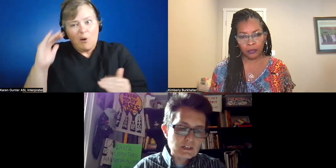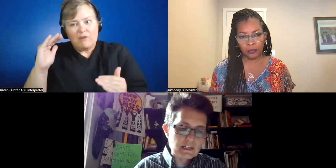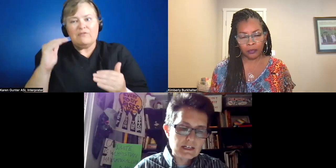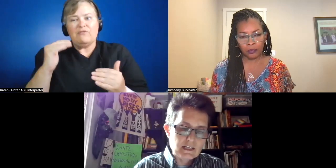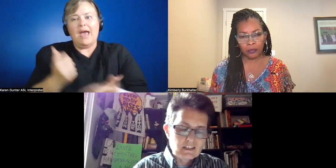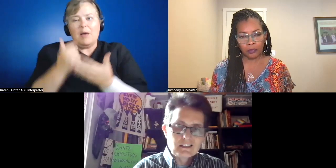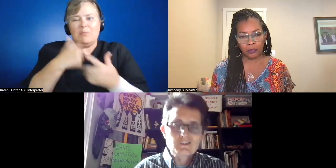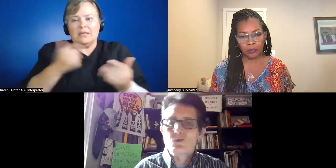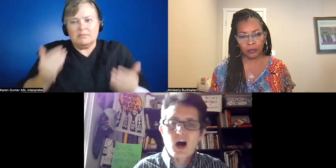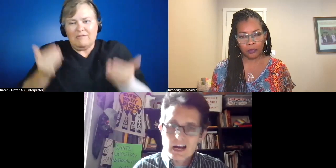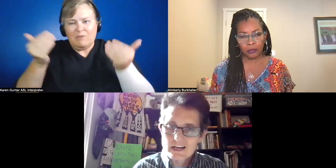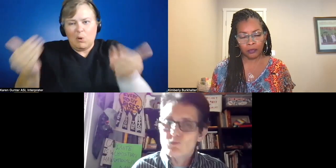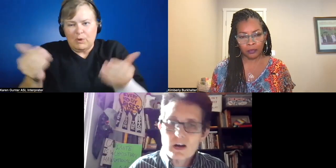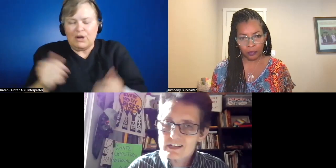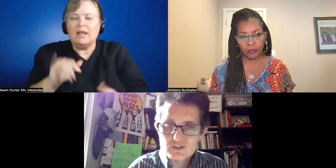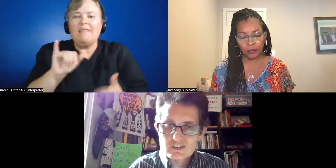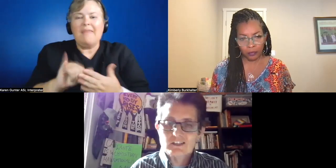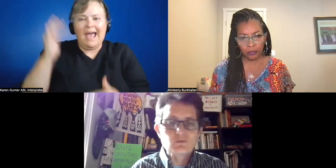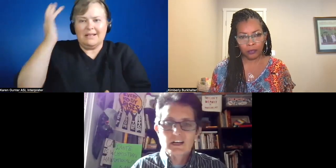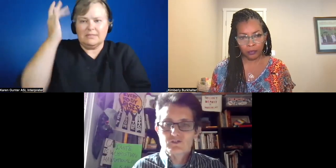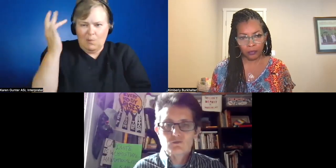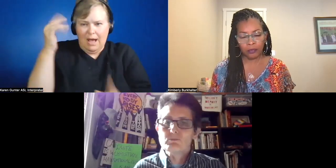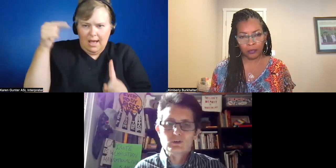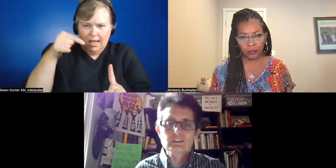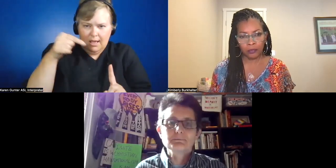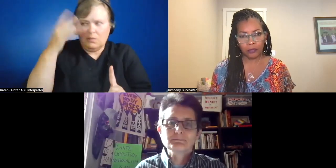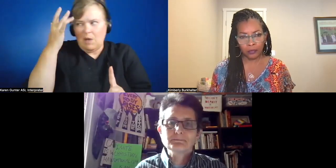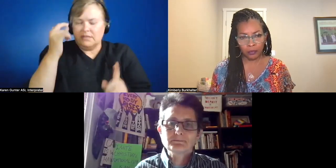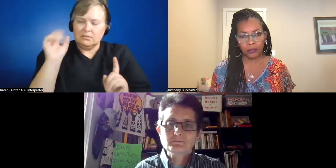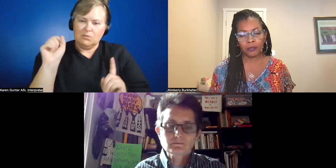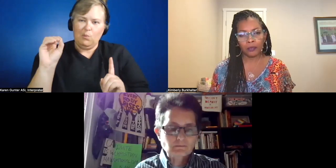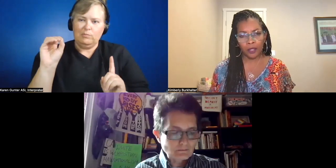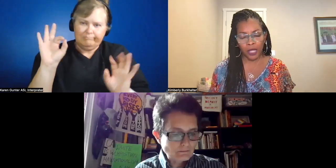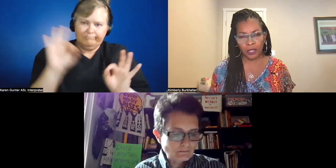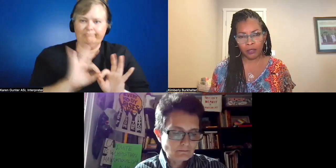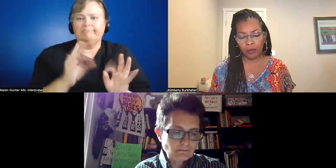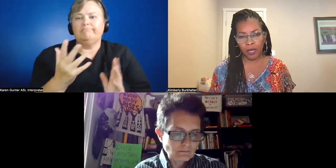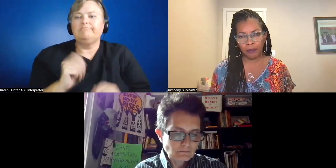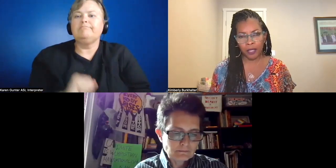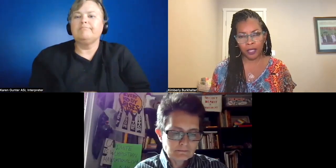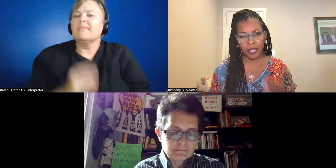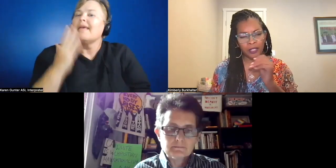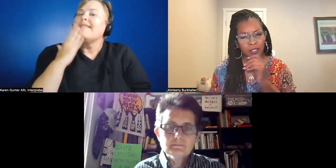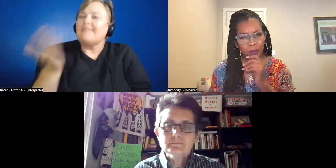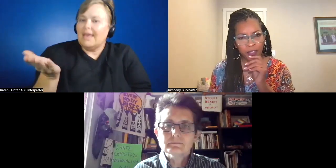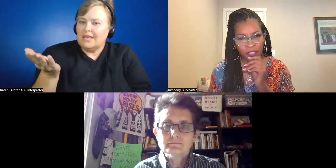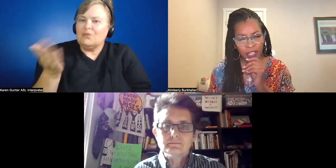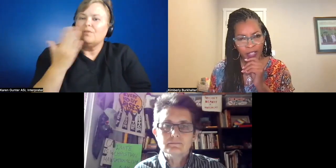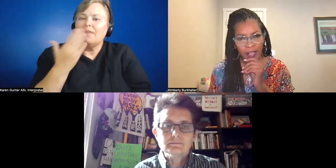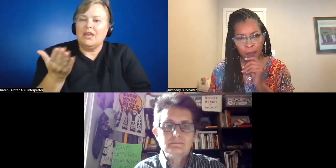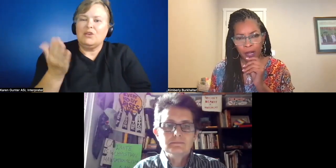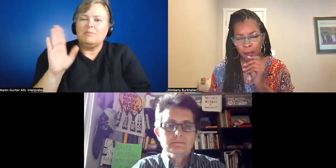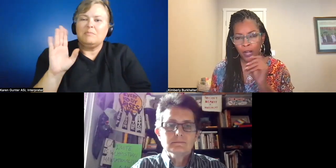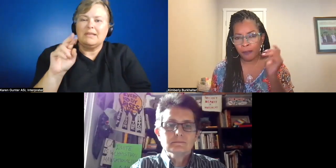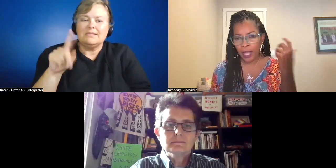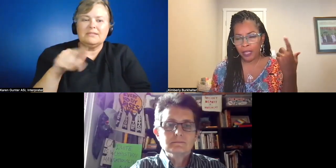that's really the why, and why it's, why it's so important. Thank you. Thank you so much for sharing